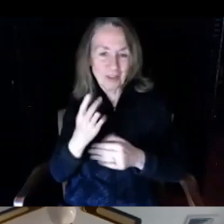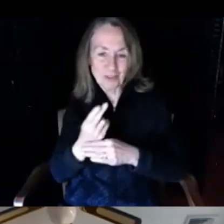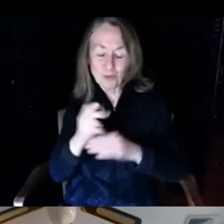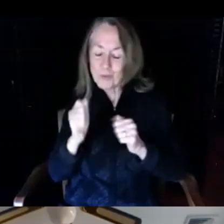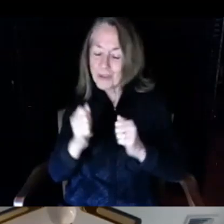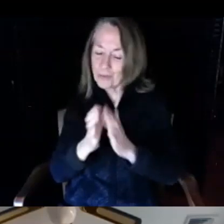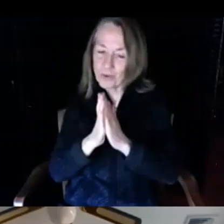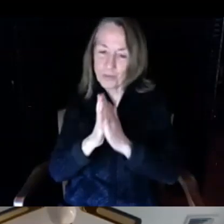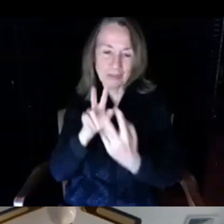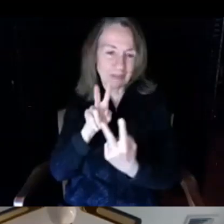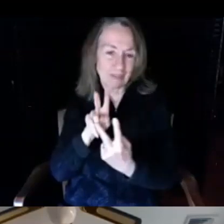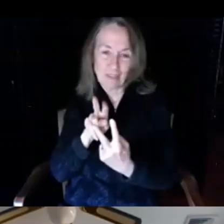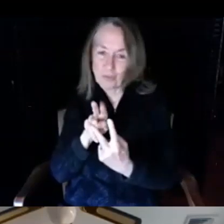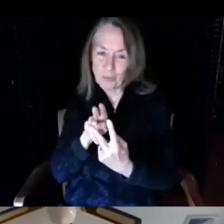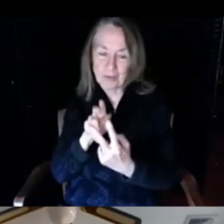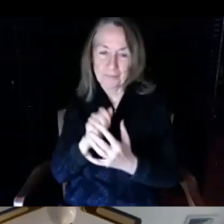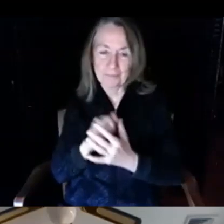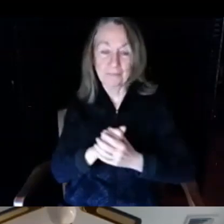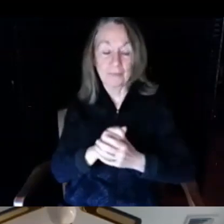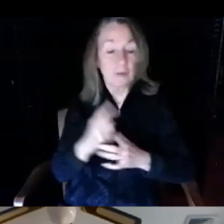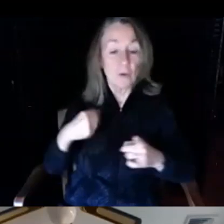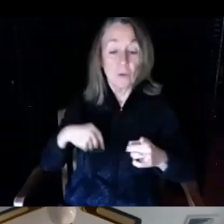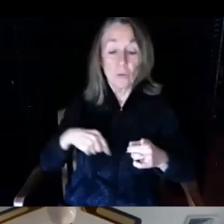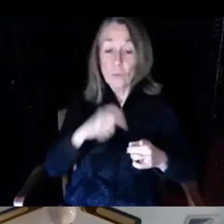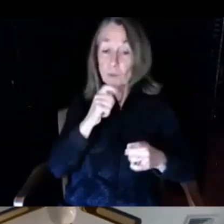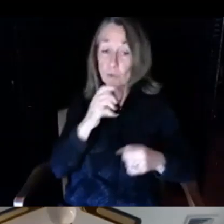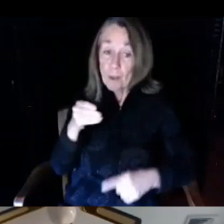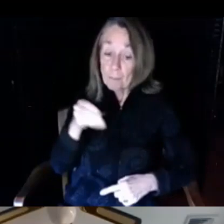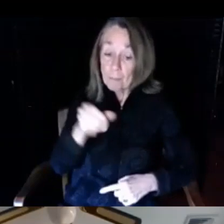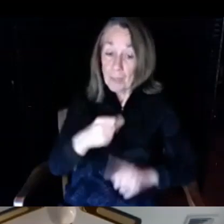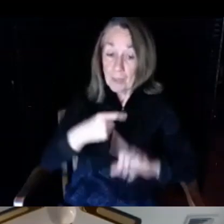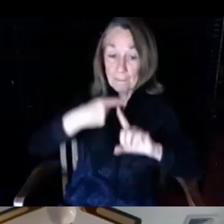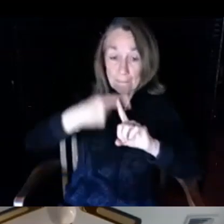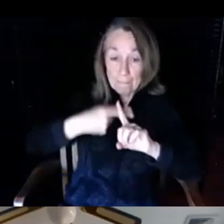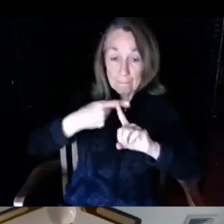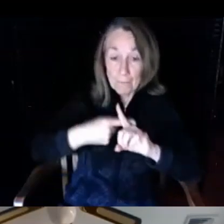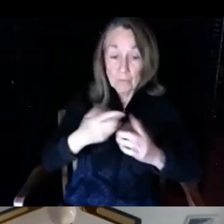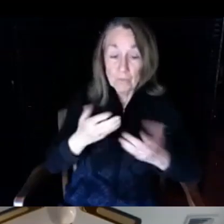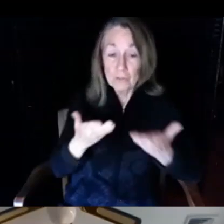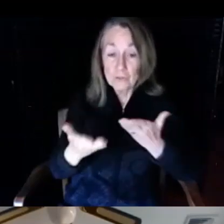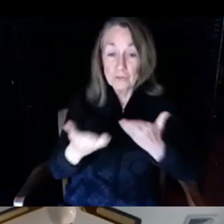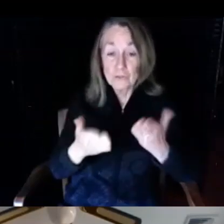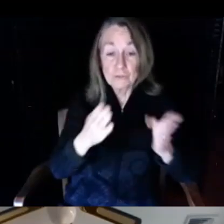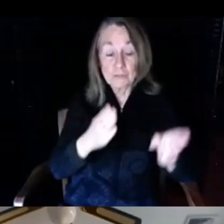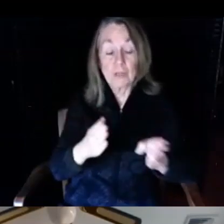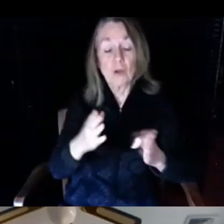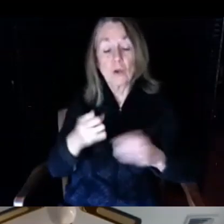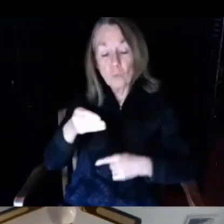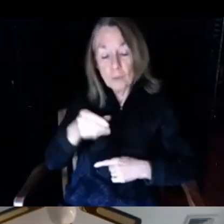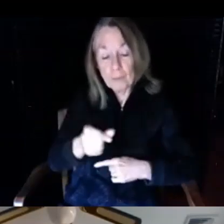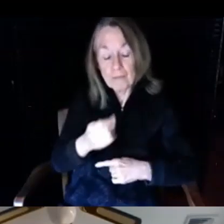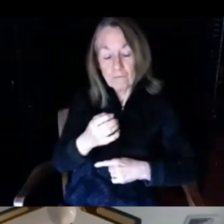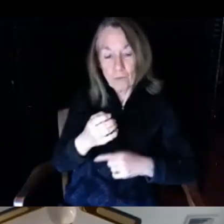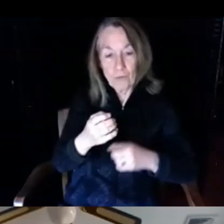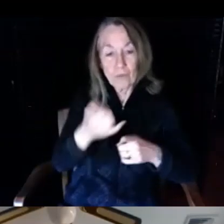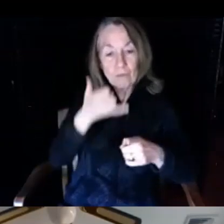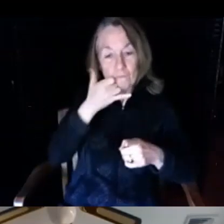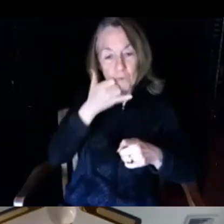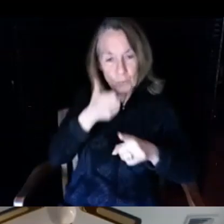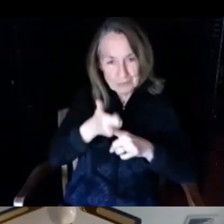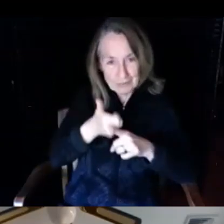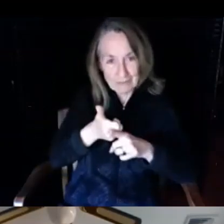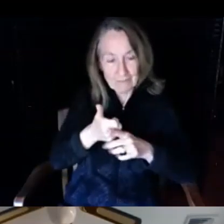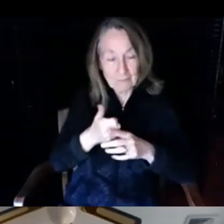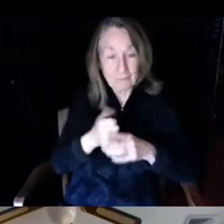them. We do not pay for your monthly service plan. We only pay for the device itself. If you